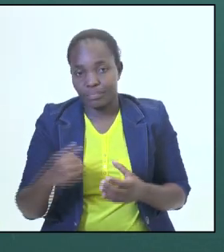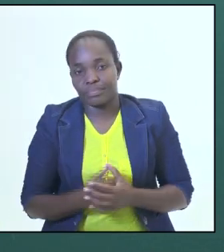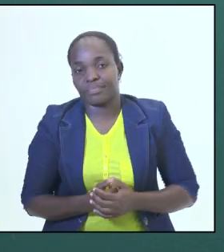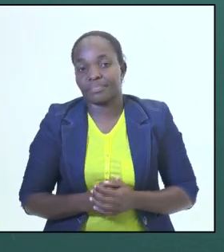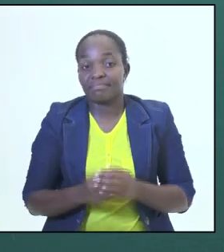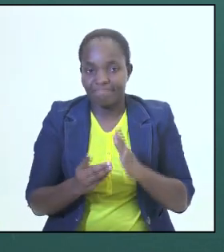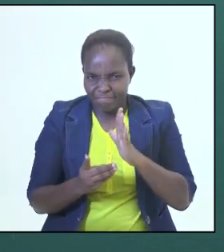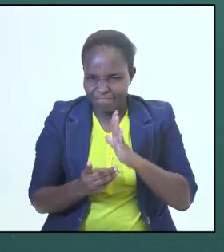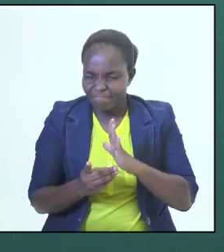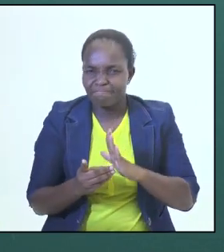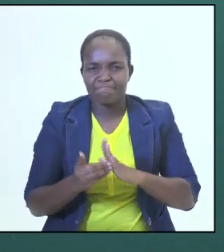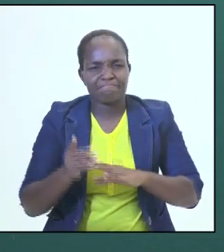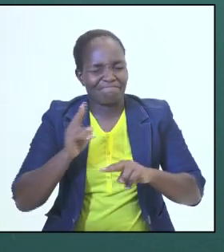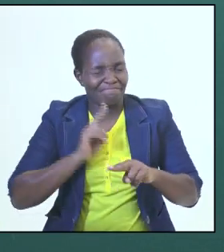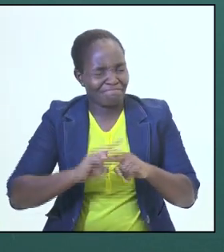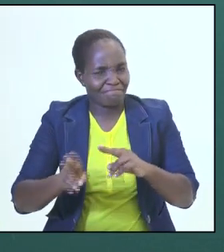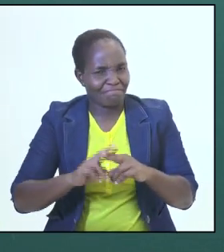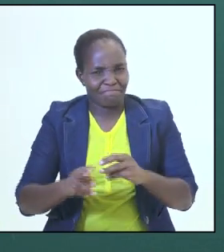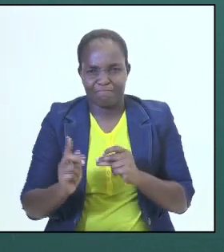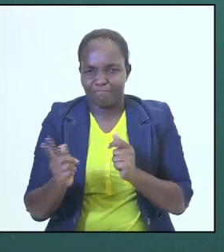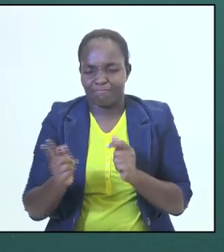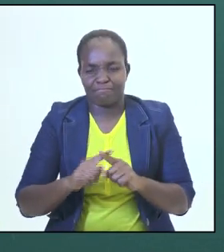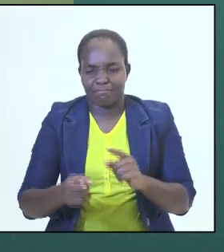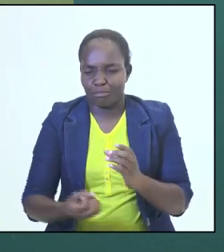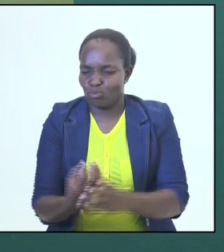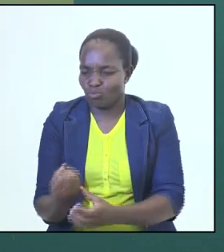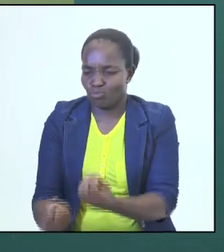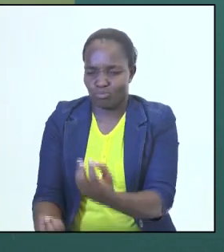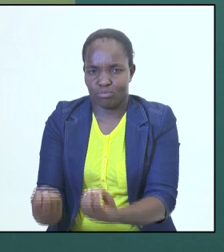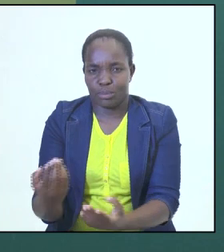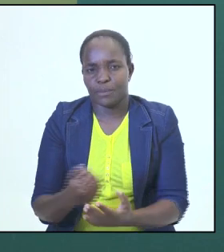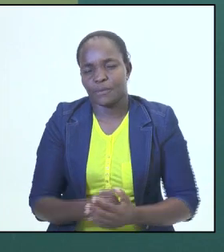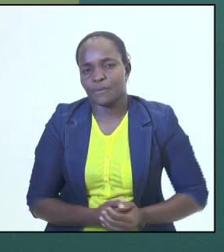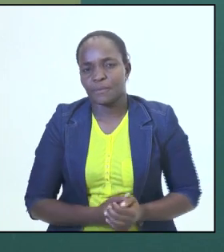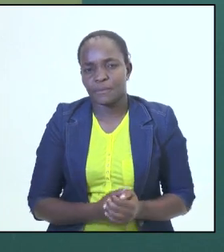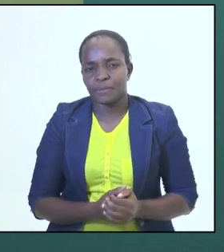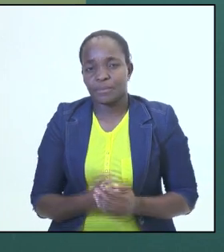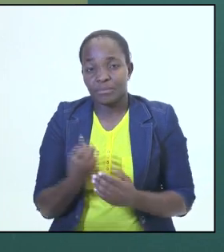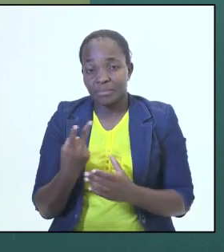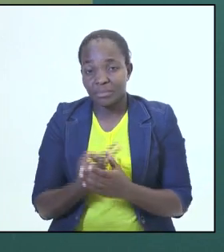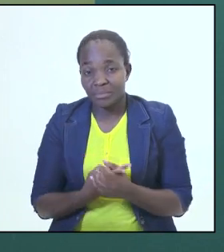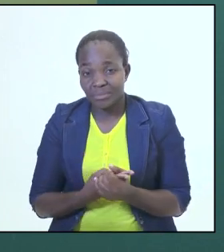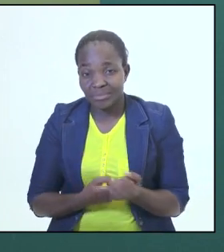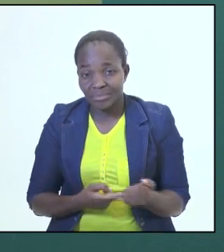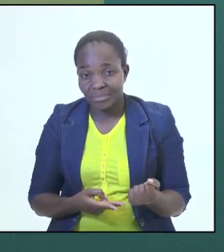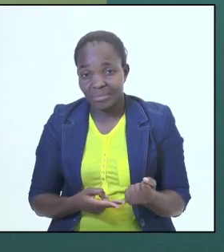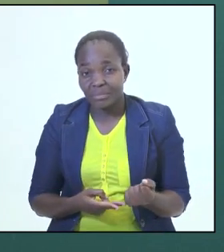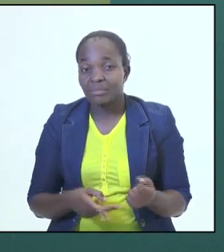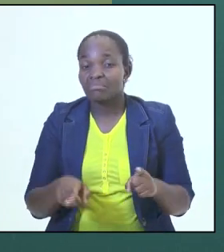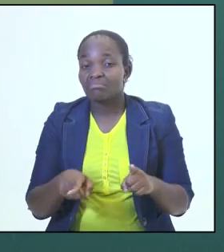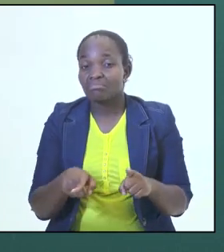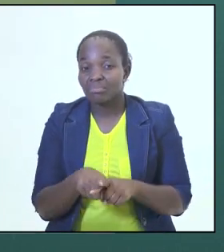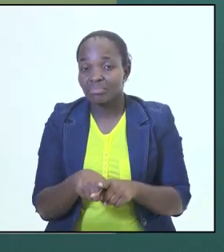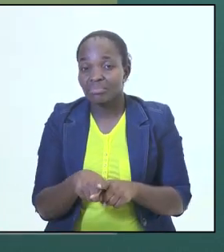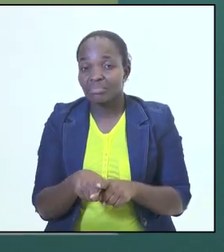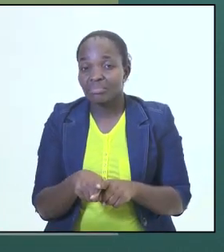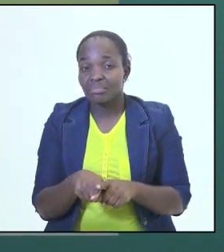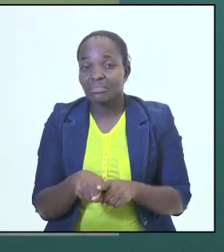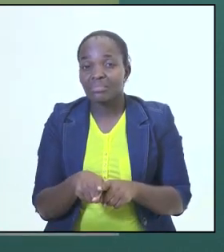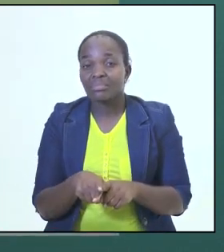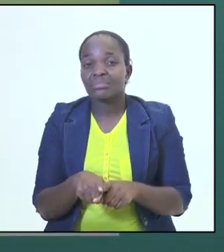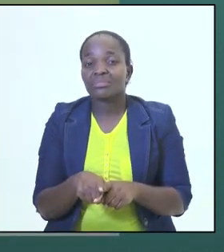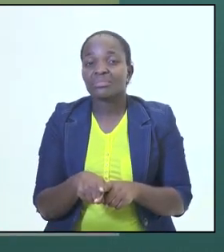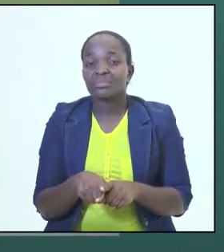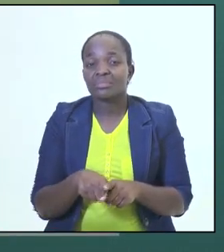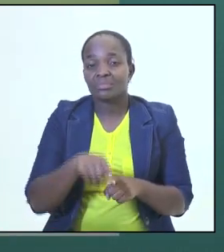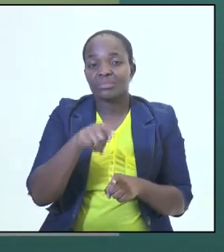have developed greatly modified flower paths. This is both in order to attract pollinators